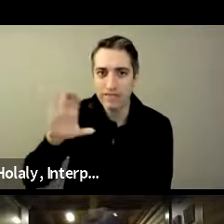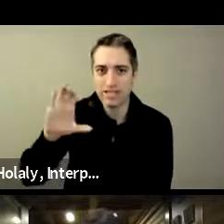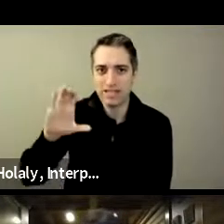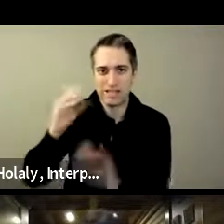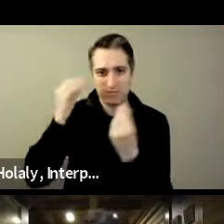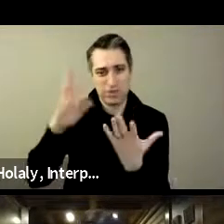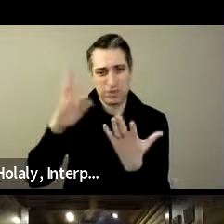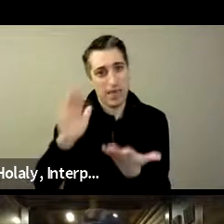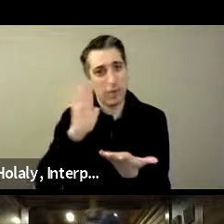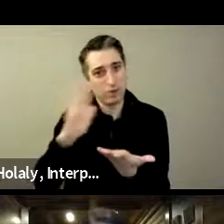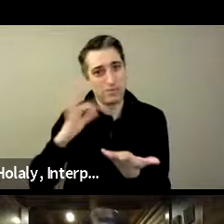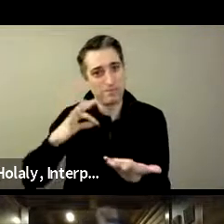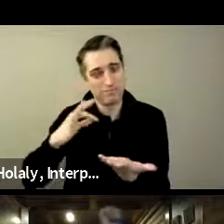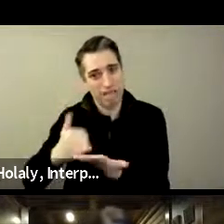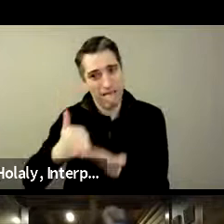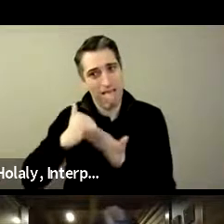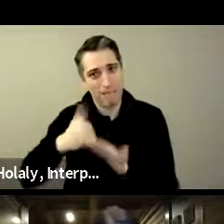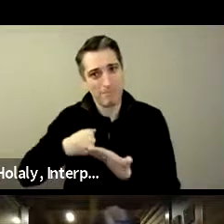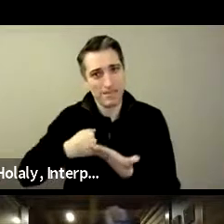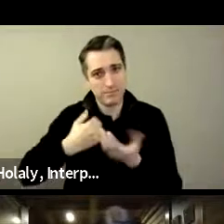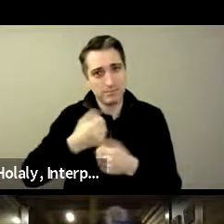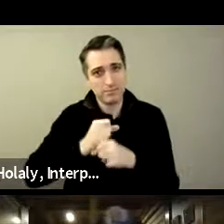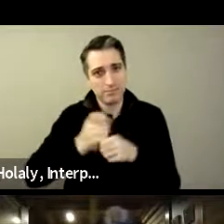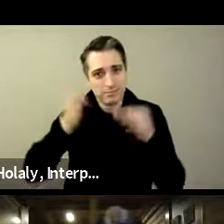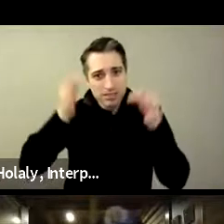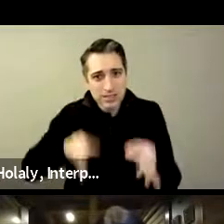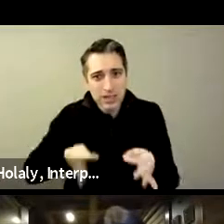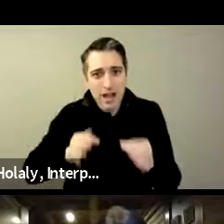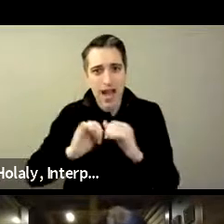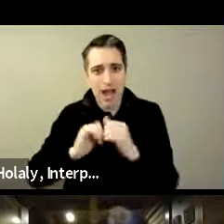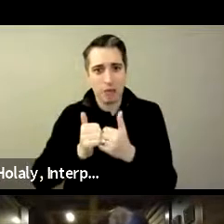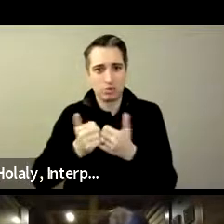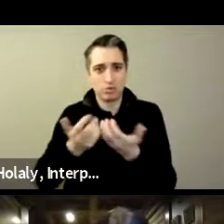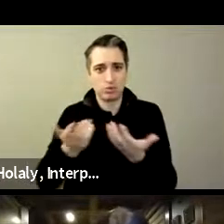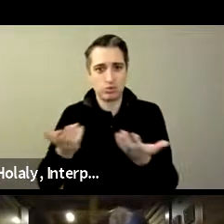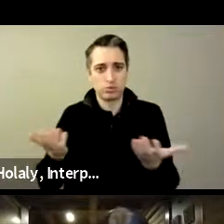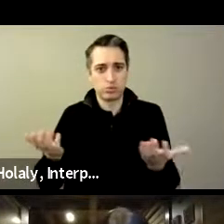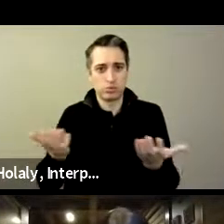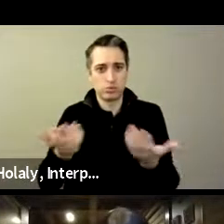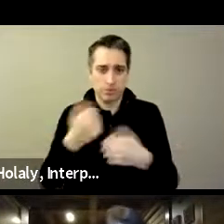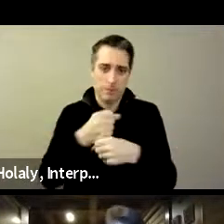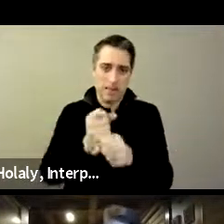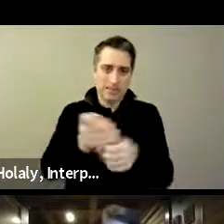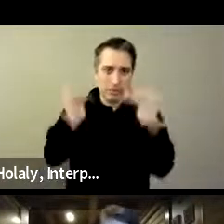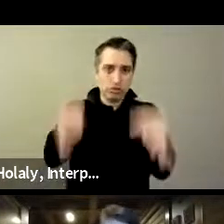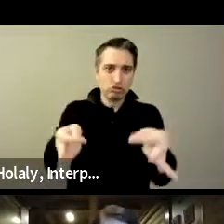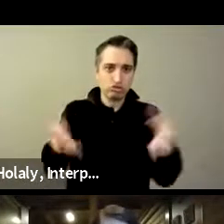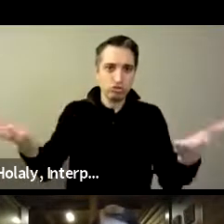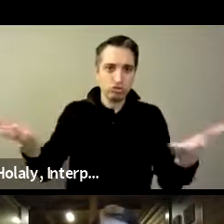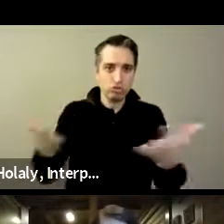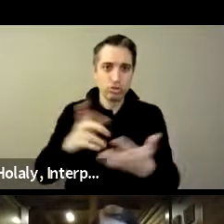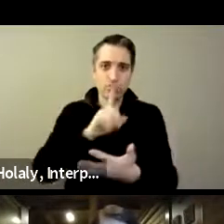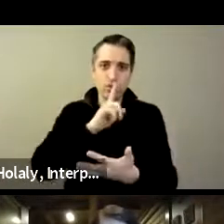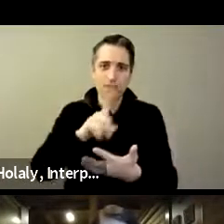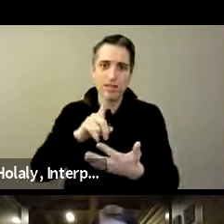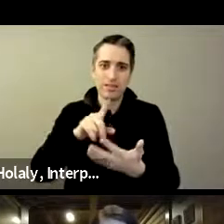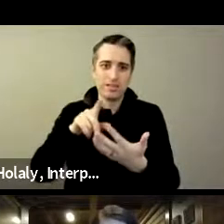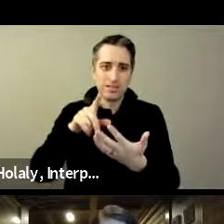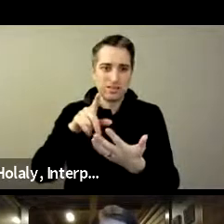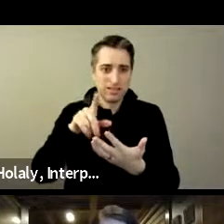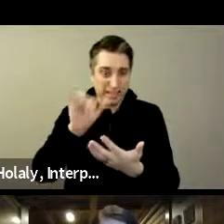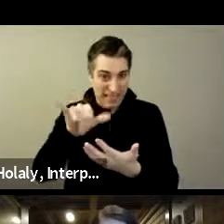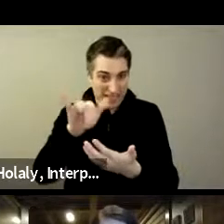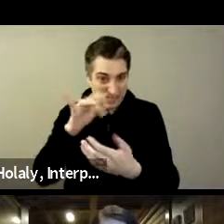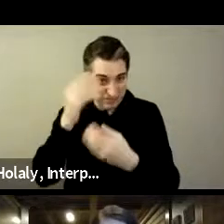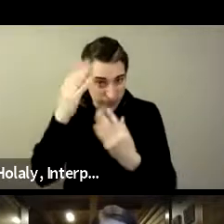It would be really helpful to me in trying to decide how to make that decision. Is such information available?